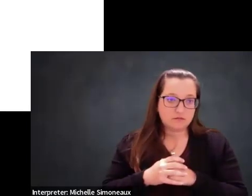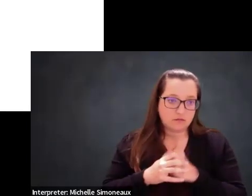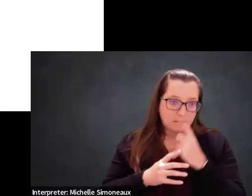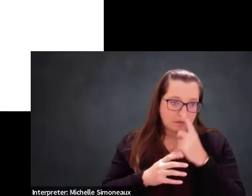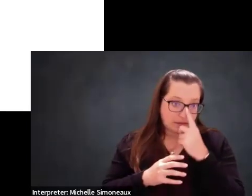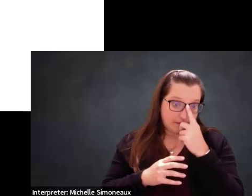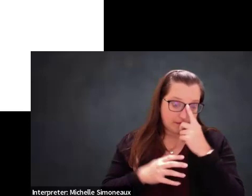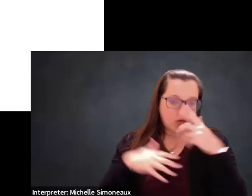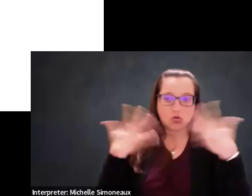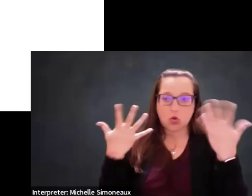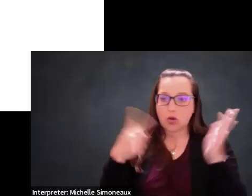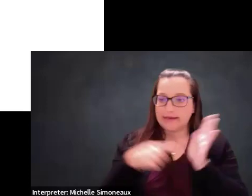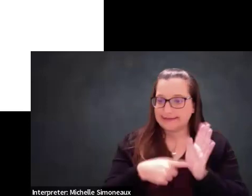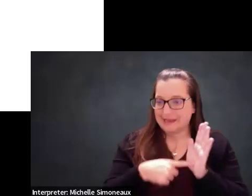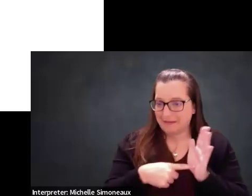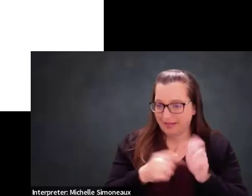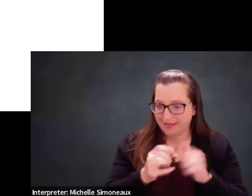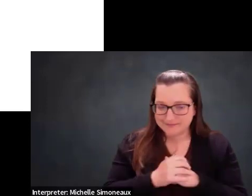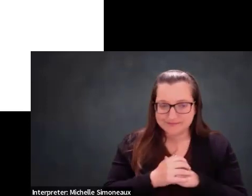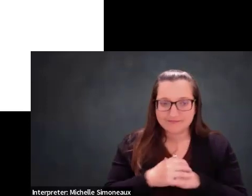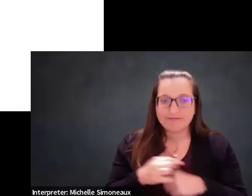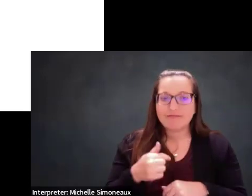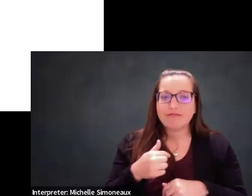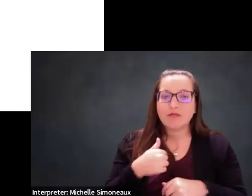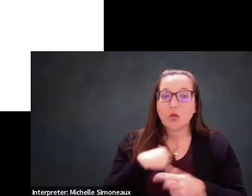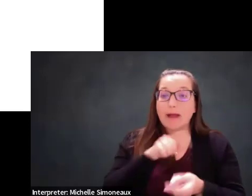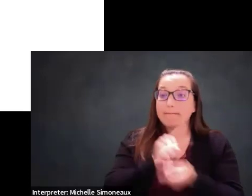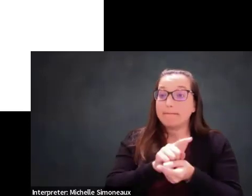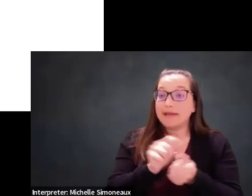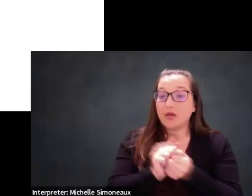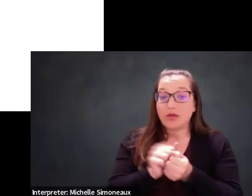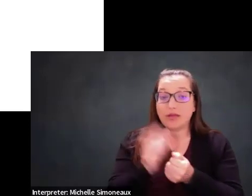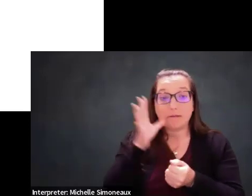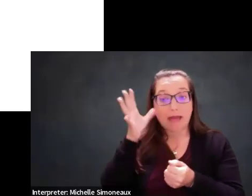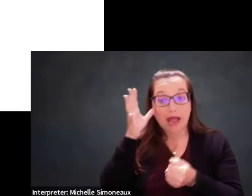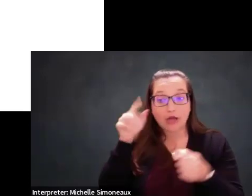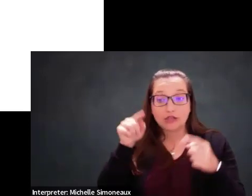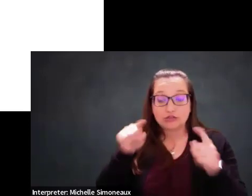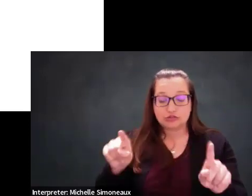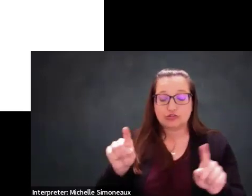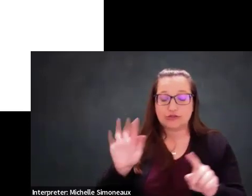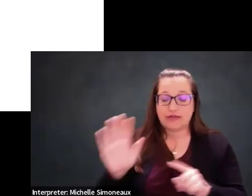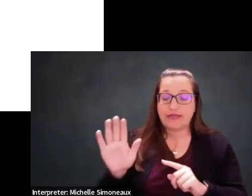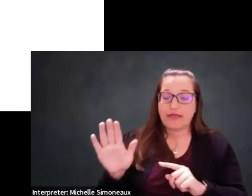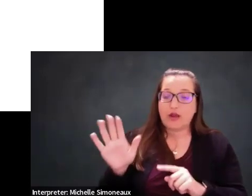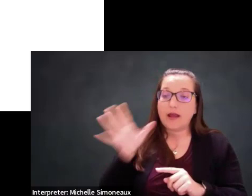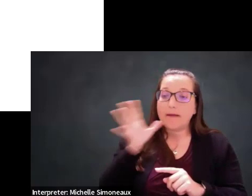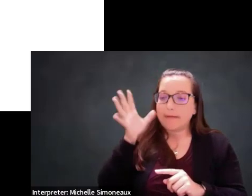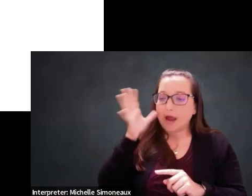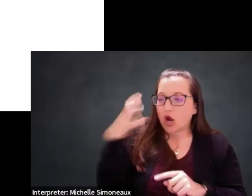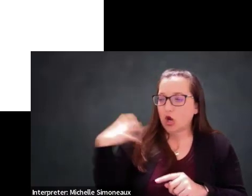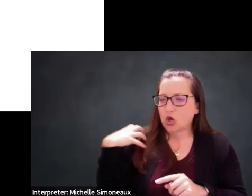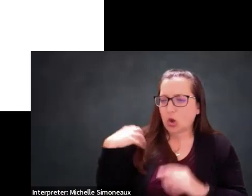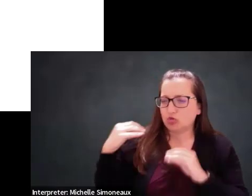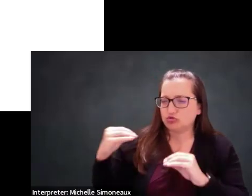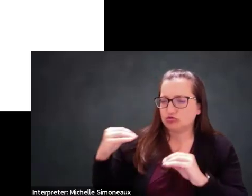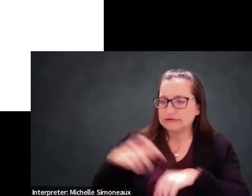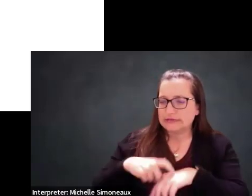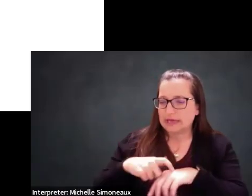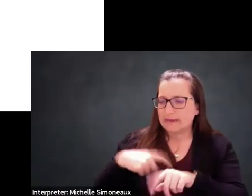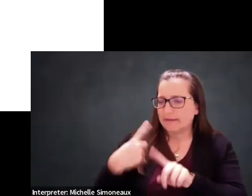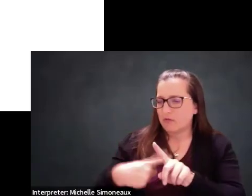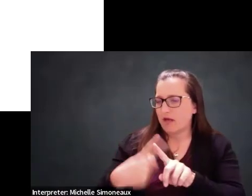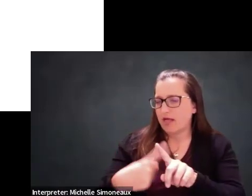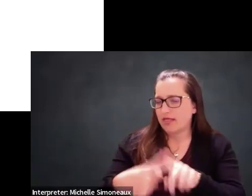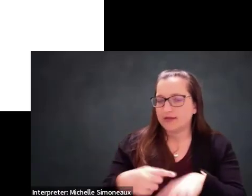So as an example, I when I meet with my parents during their parent coaching times every month, I like to